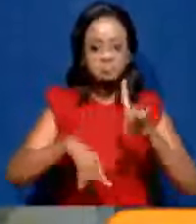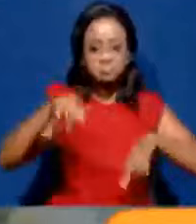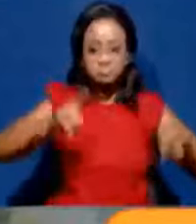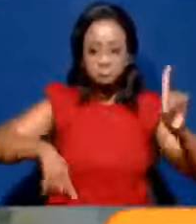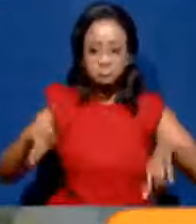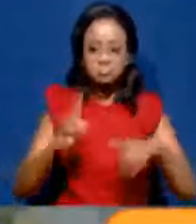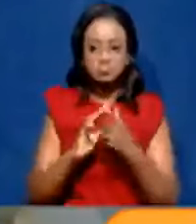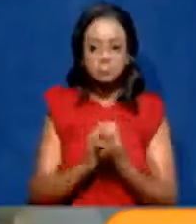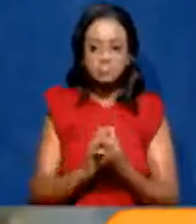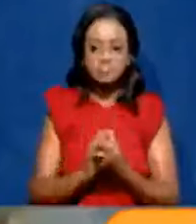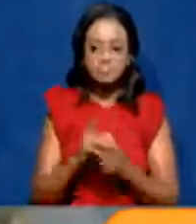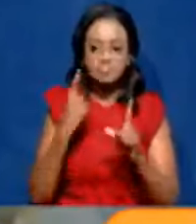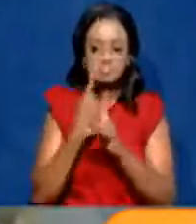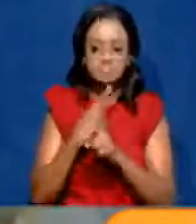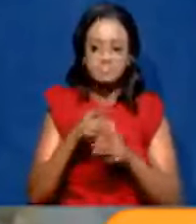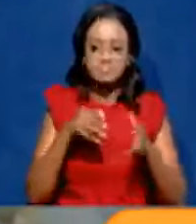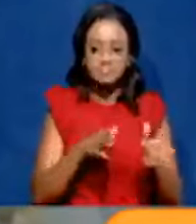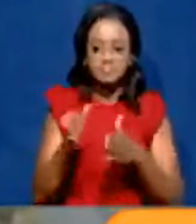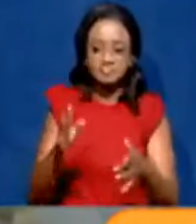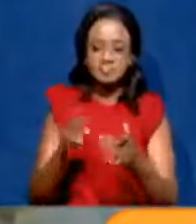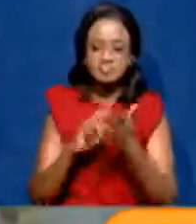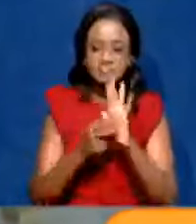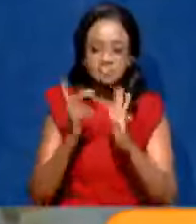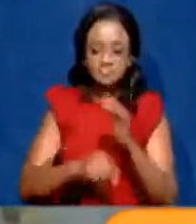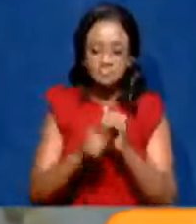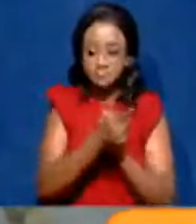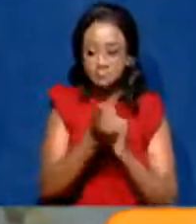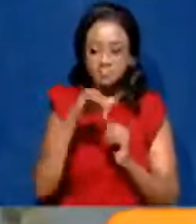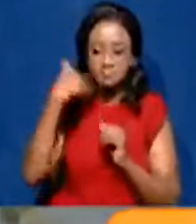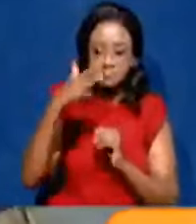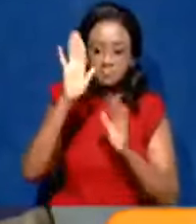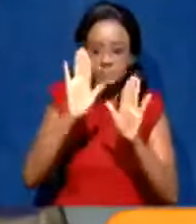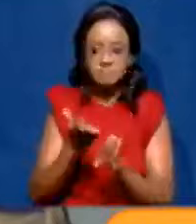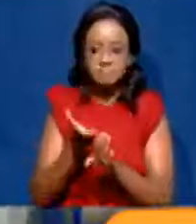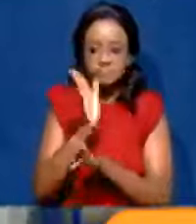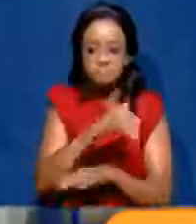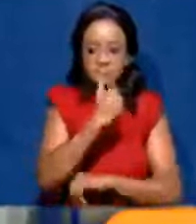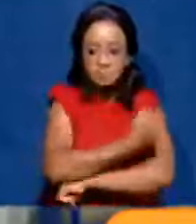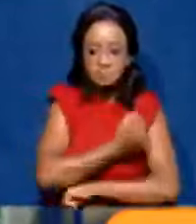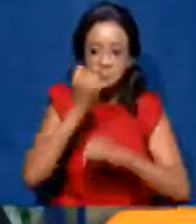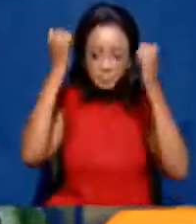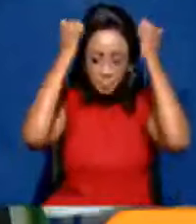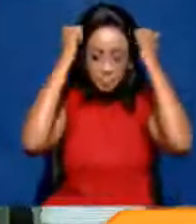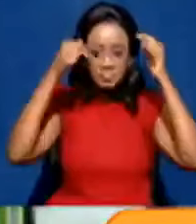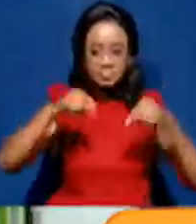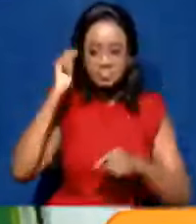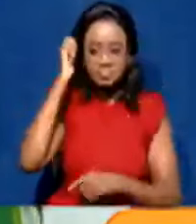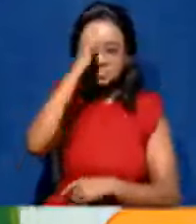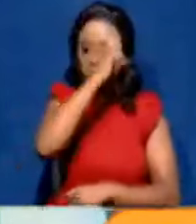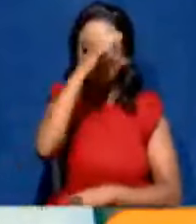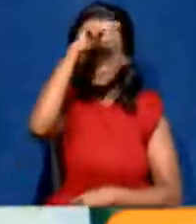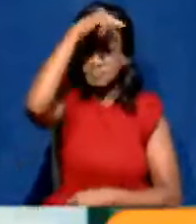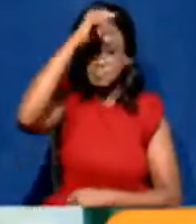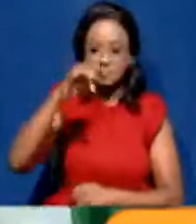It's evolving in very many ways, and so it's always important to go back, and learning never stops. Graduating today is a testimony